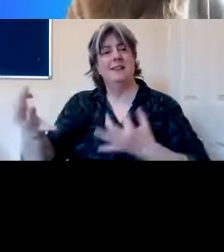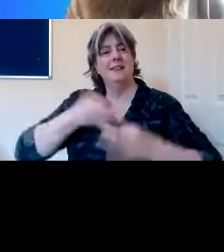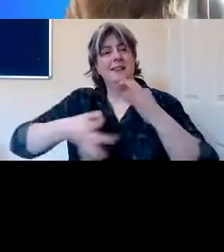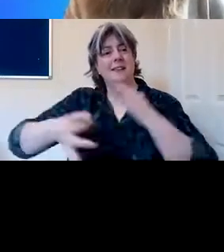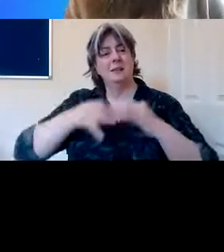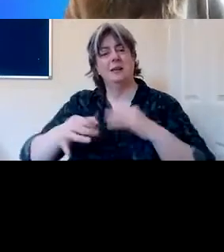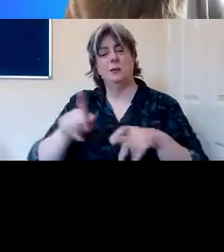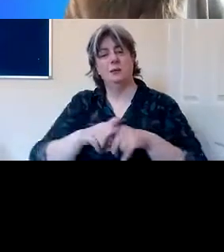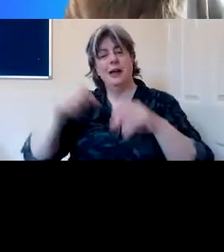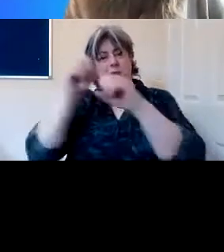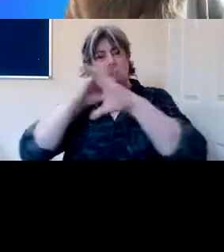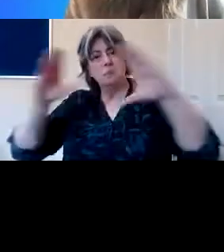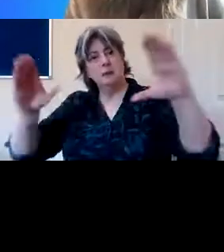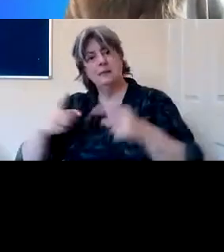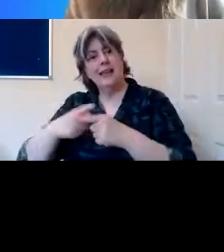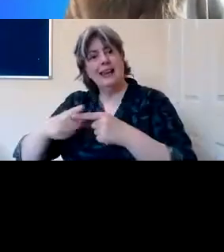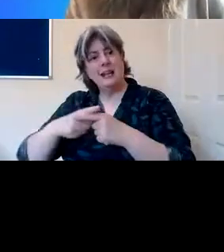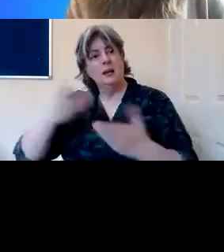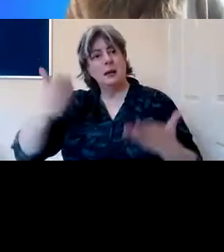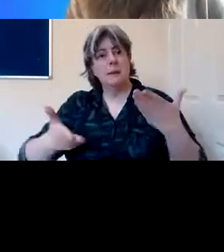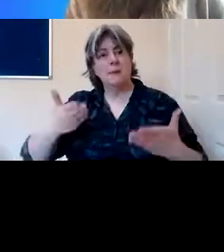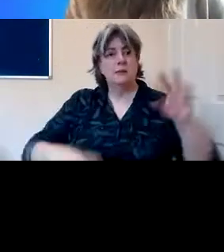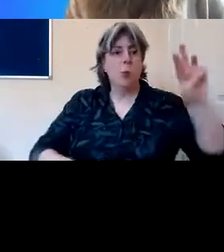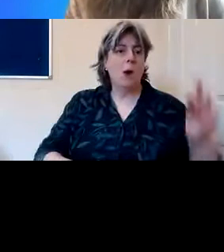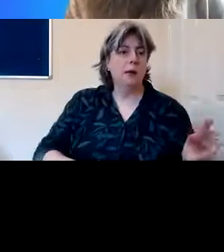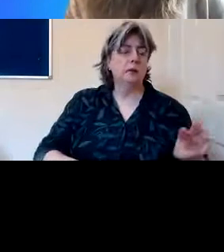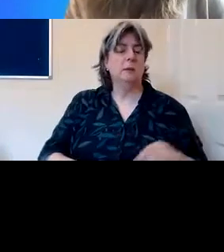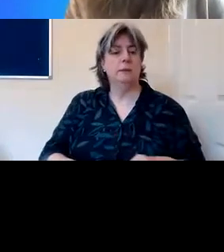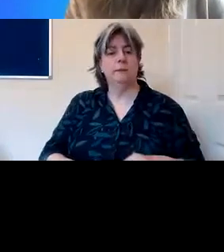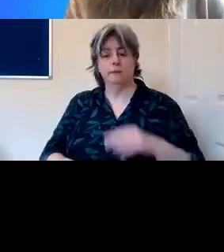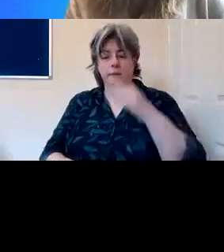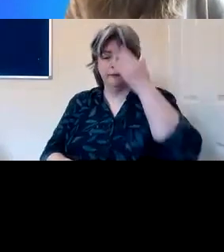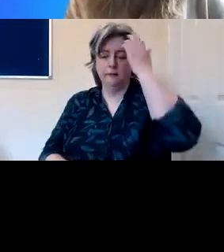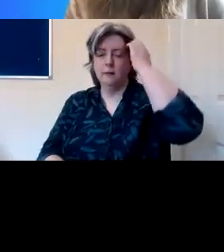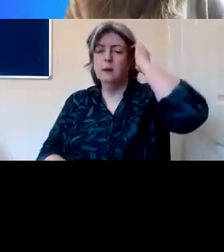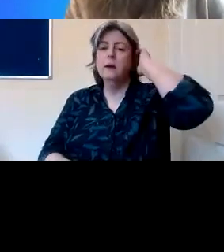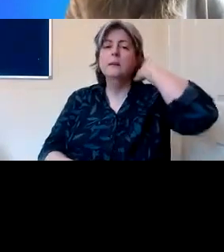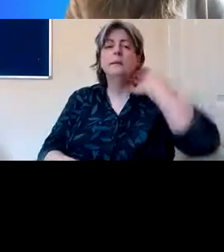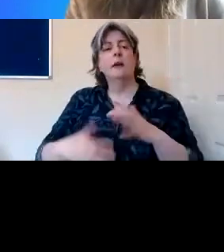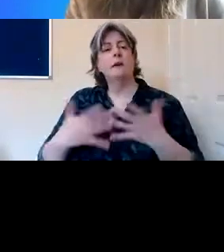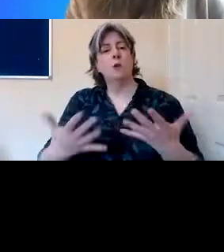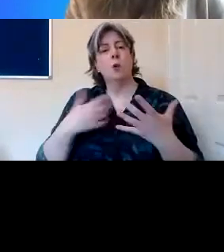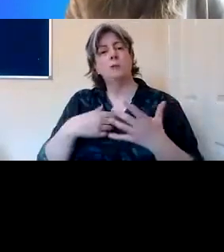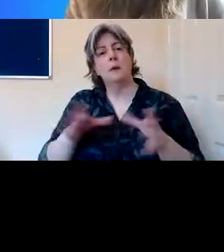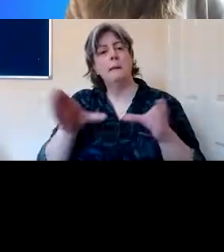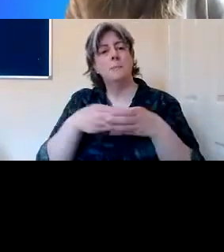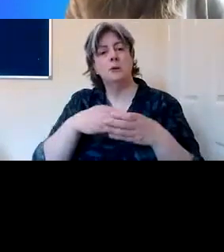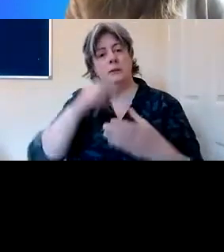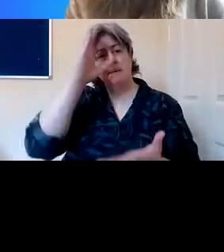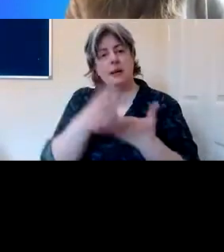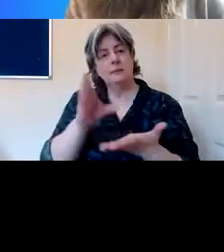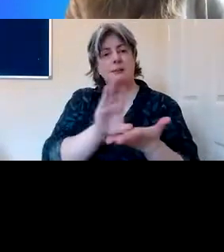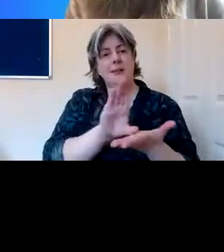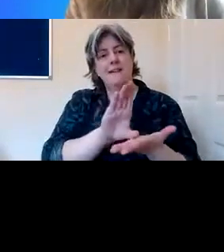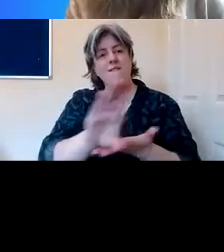it's like in England in contrast to what it's like in Wales. And to say in principle that, of course, my party believes that making an investment in our